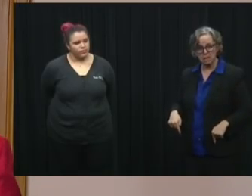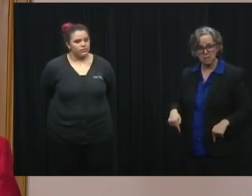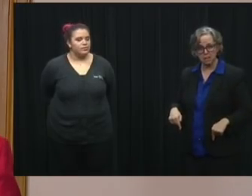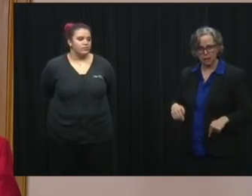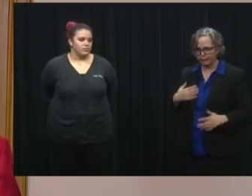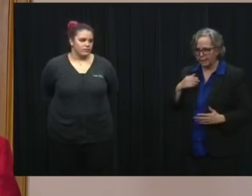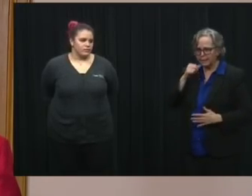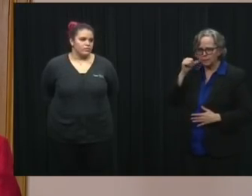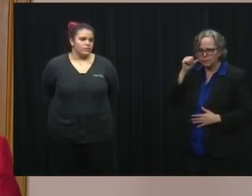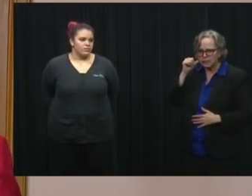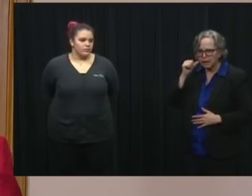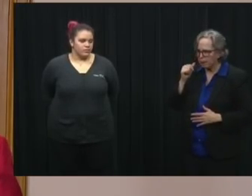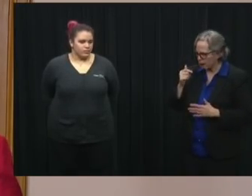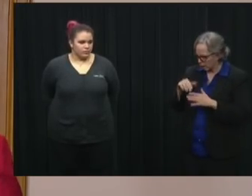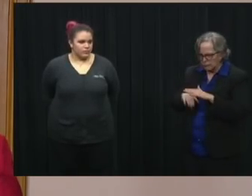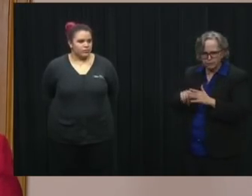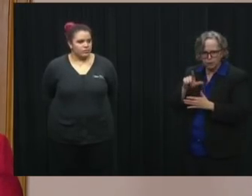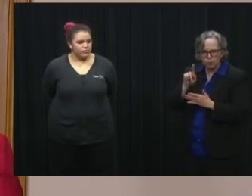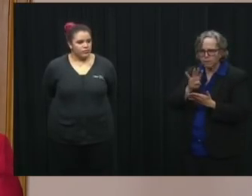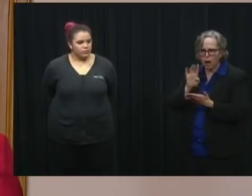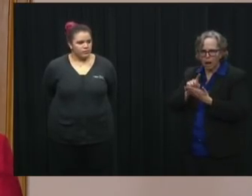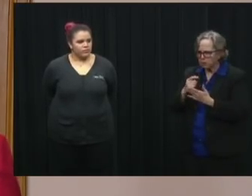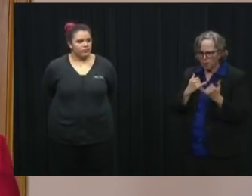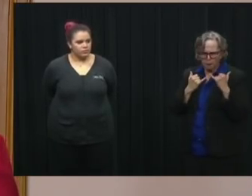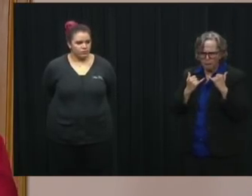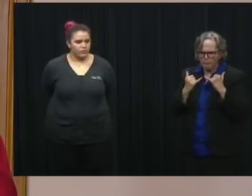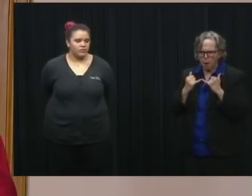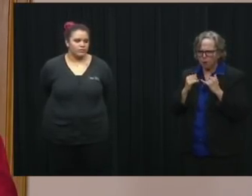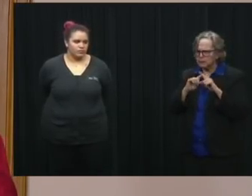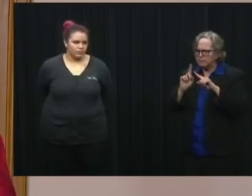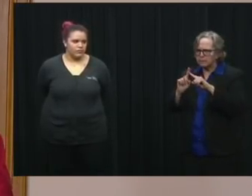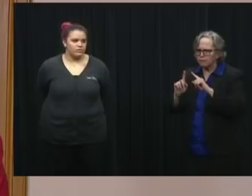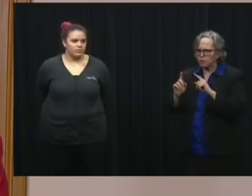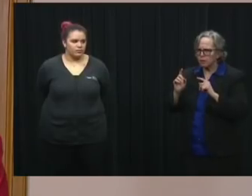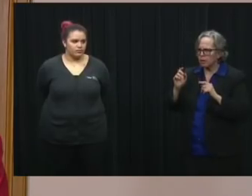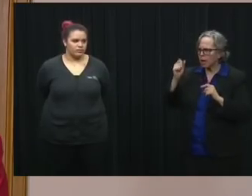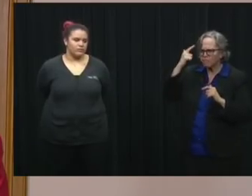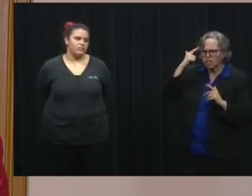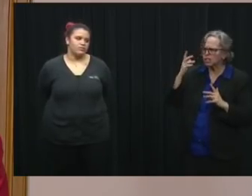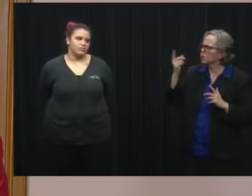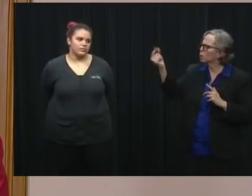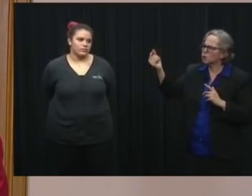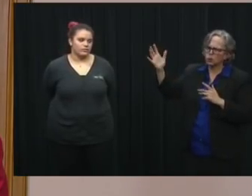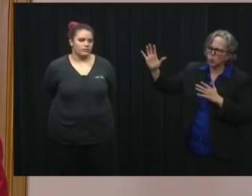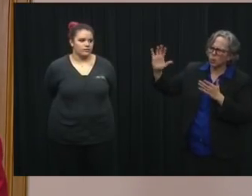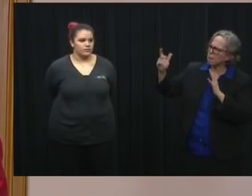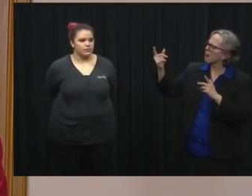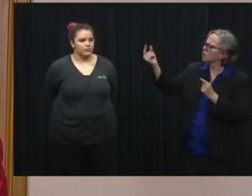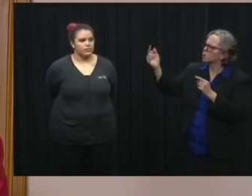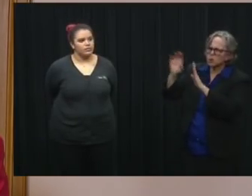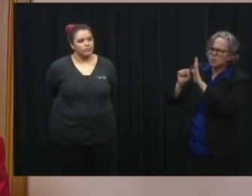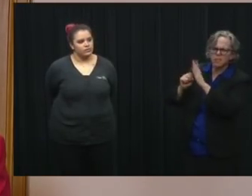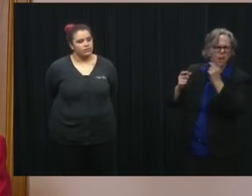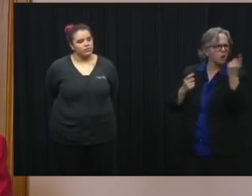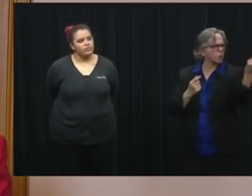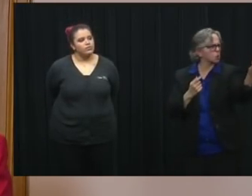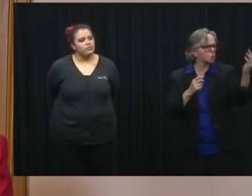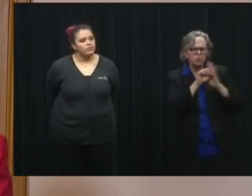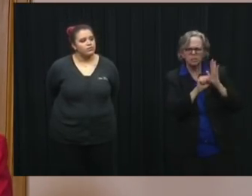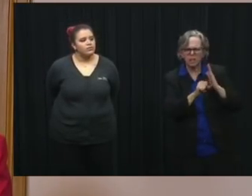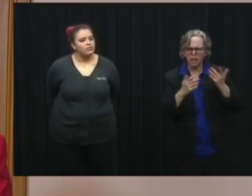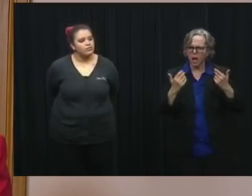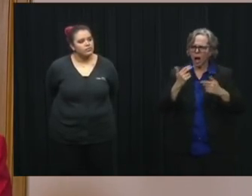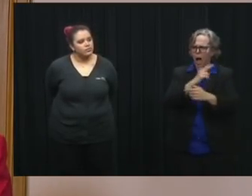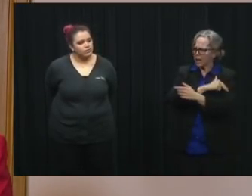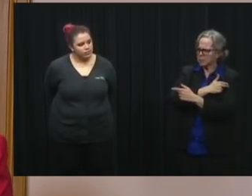and others, talking about, how are we going to expand the capacity of our hospitals. And our